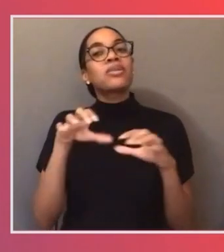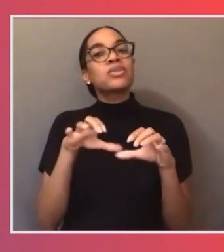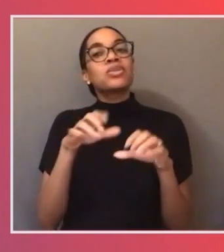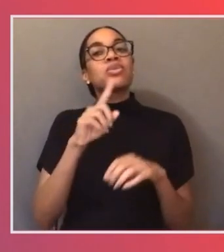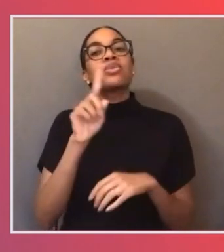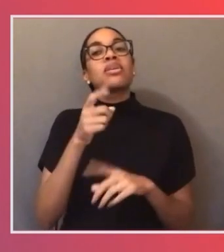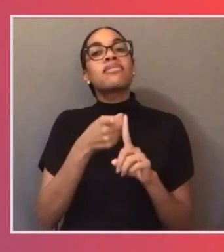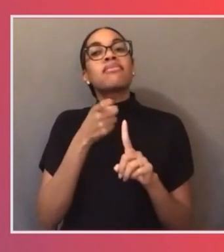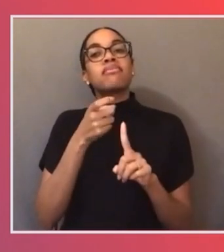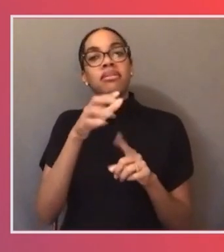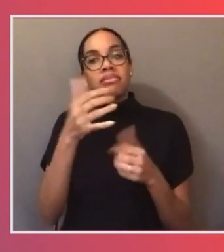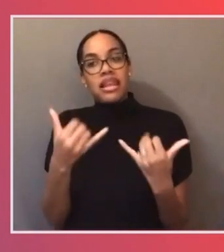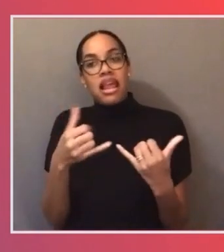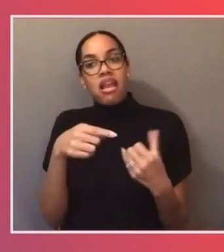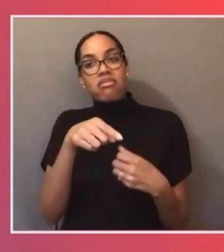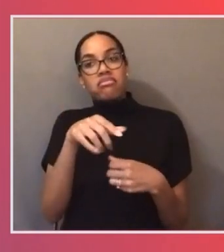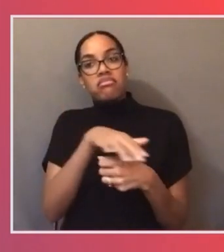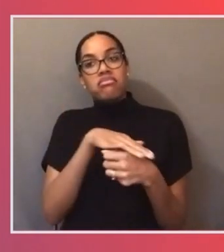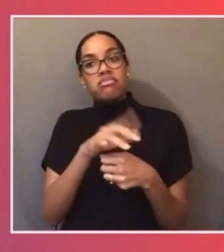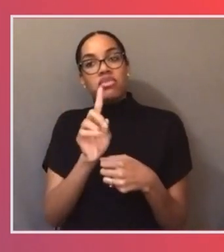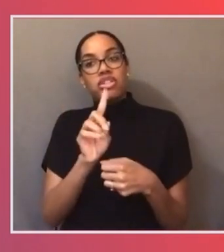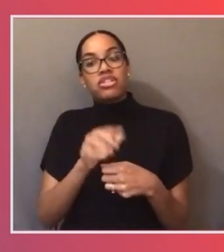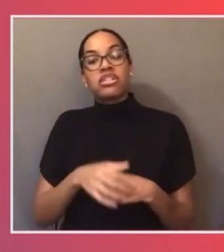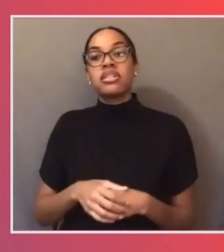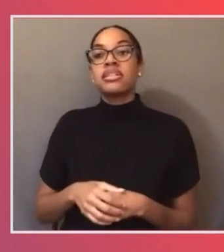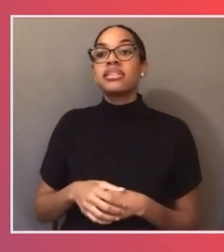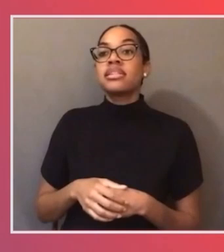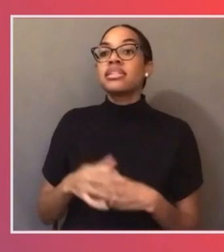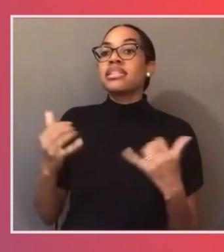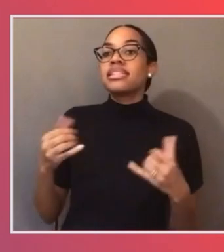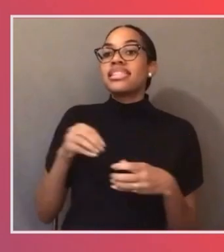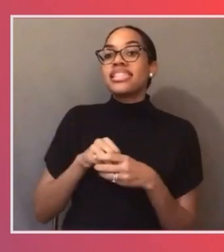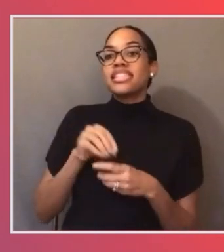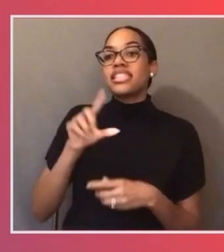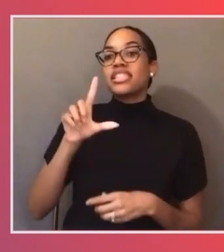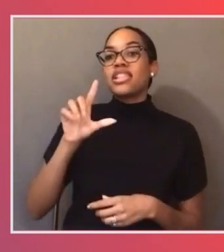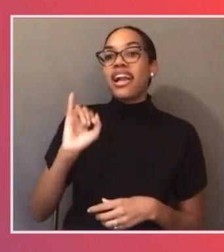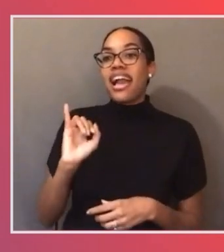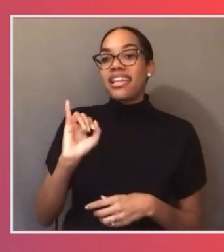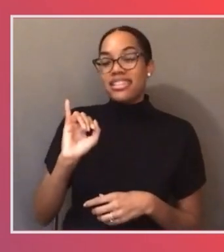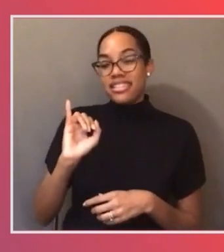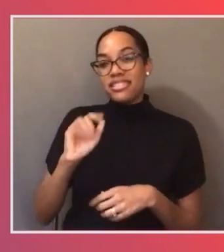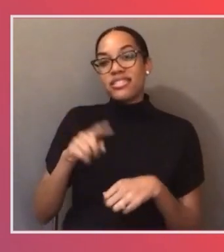I am in Long Island. Yeah,